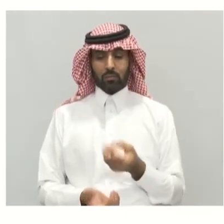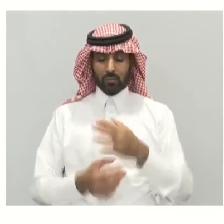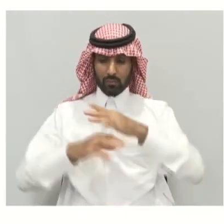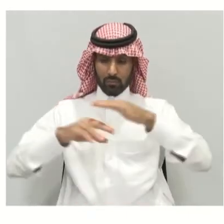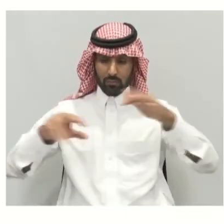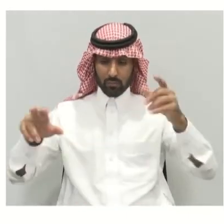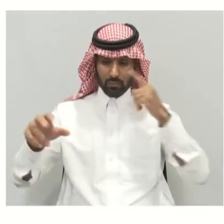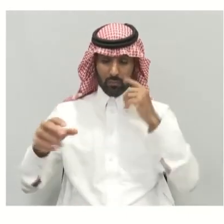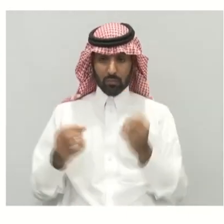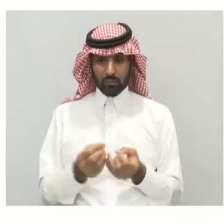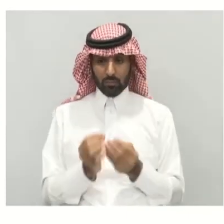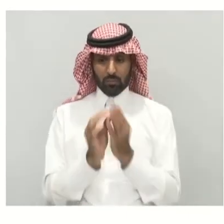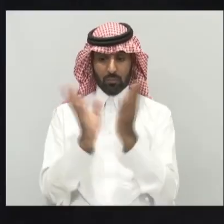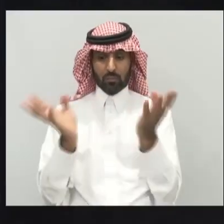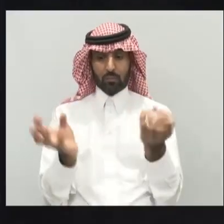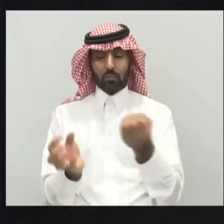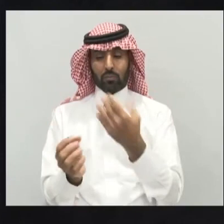the plants. This is what